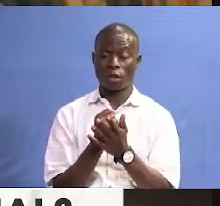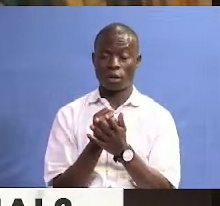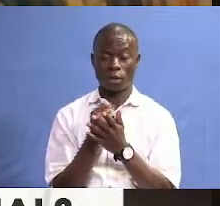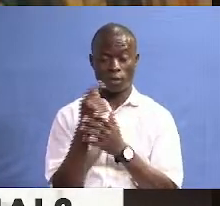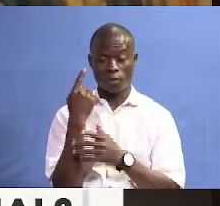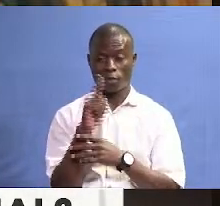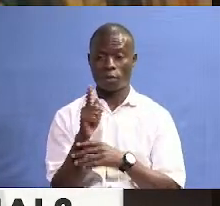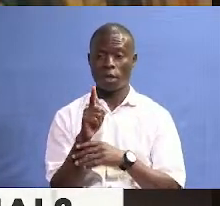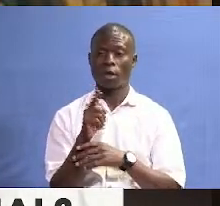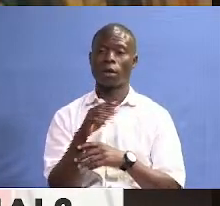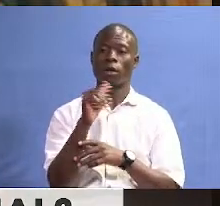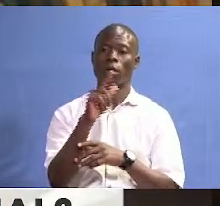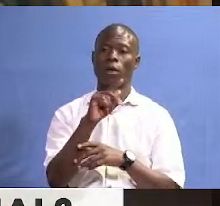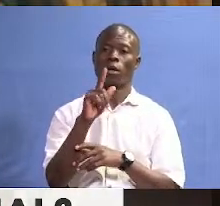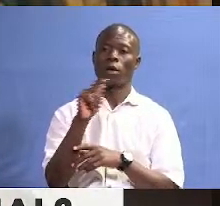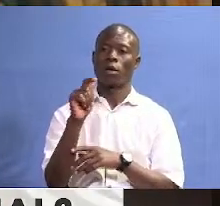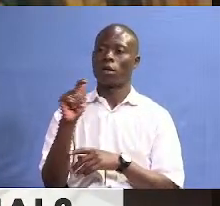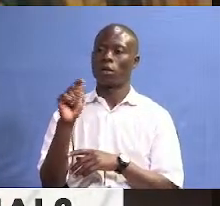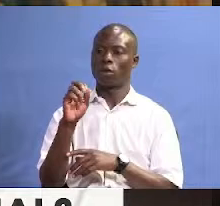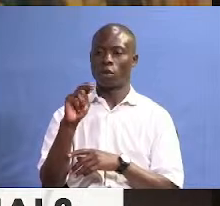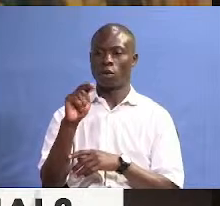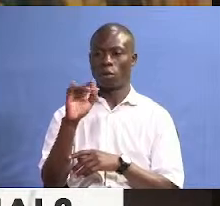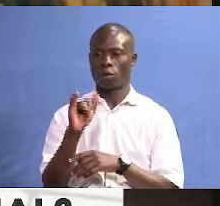General. And also for